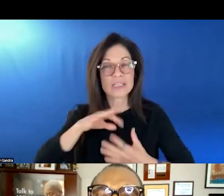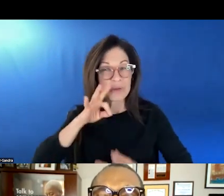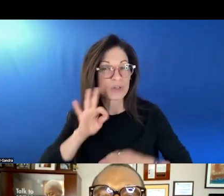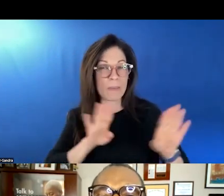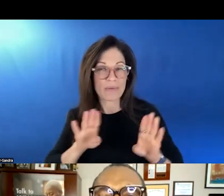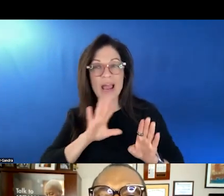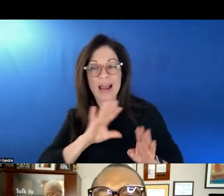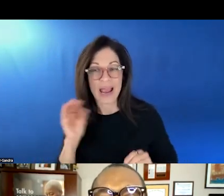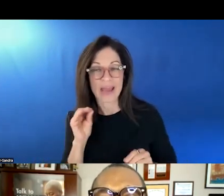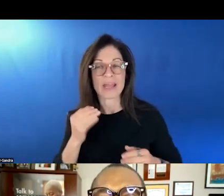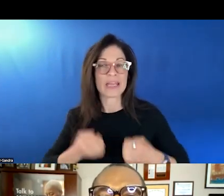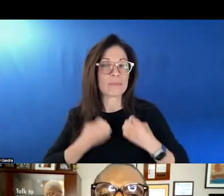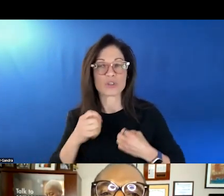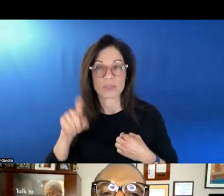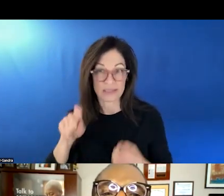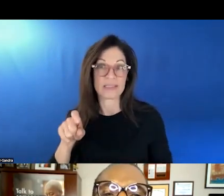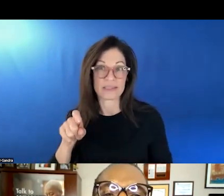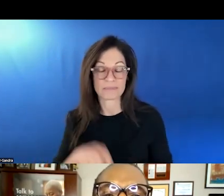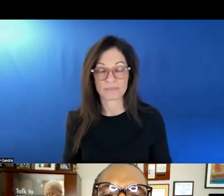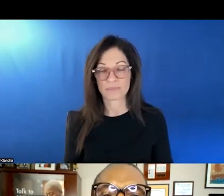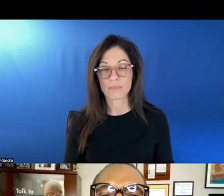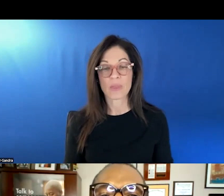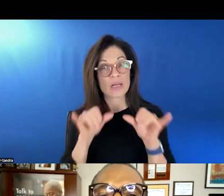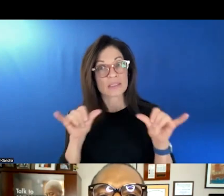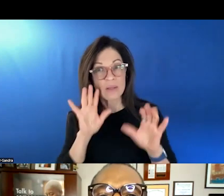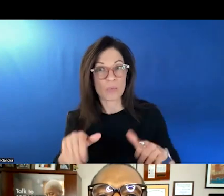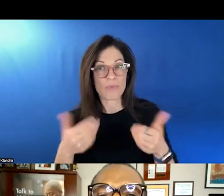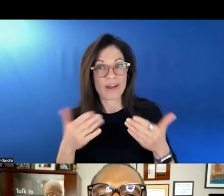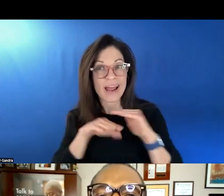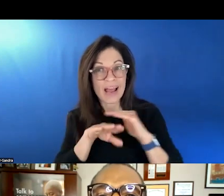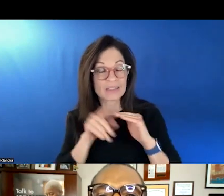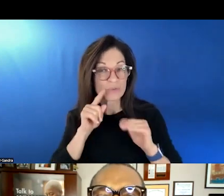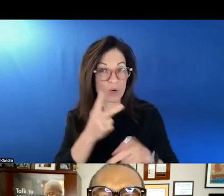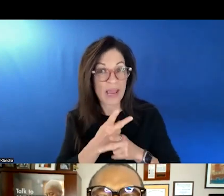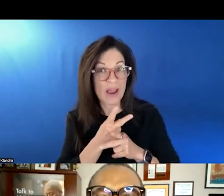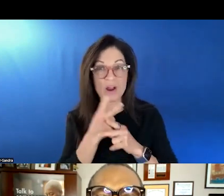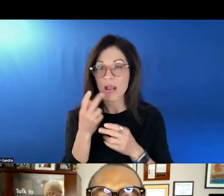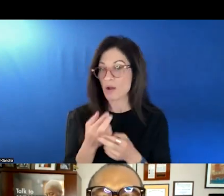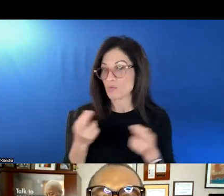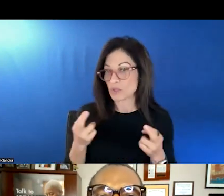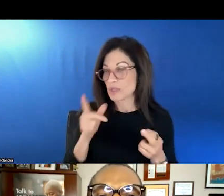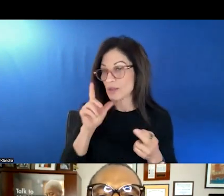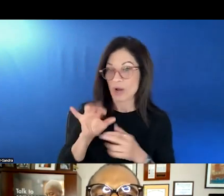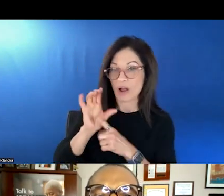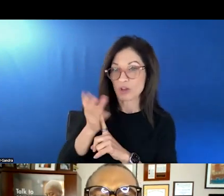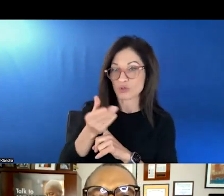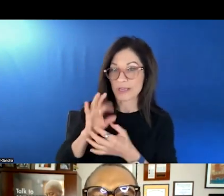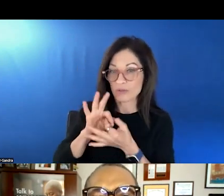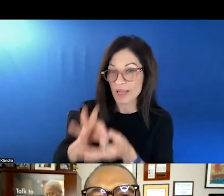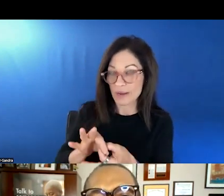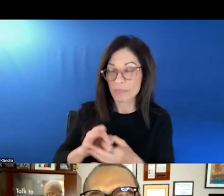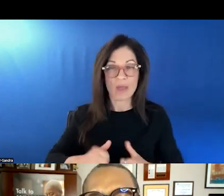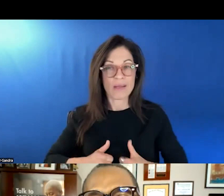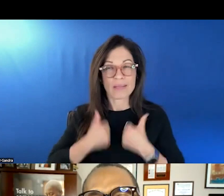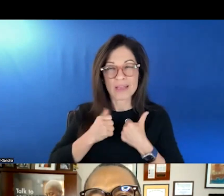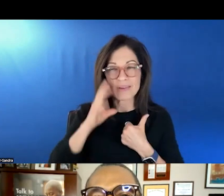and emotional needs. A system that provides access to care and resources that are culturally relevant, lived experience informed,